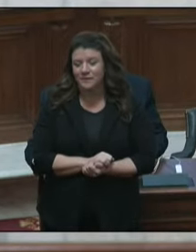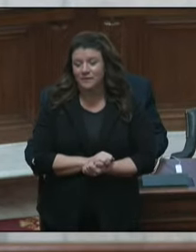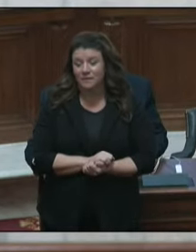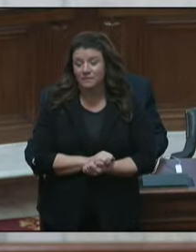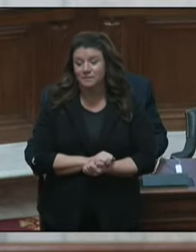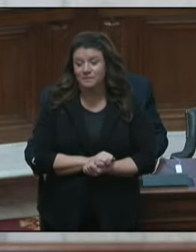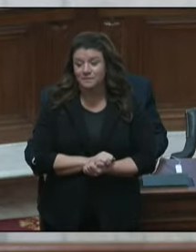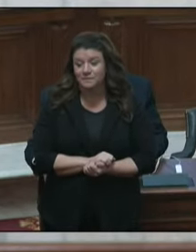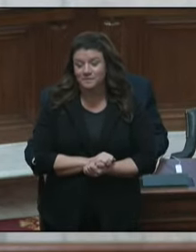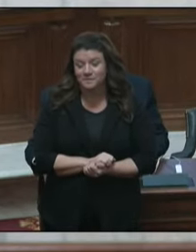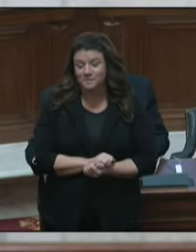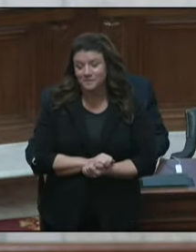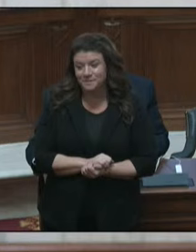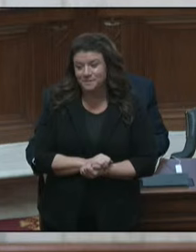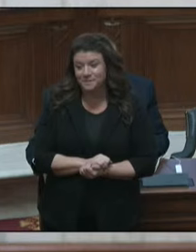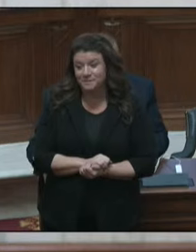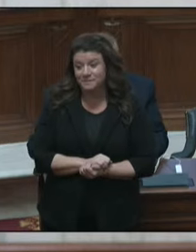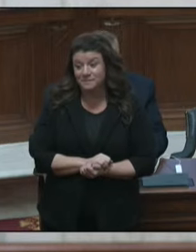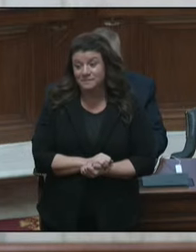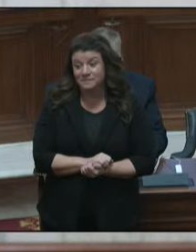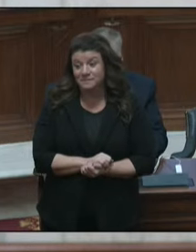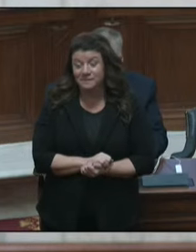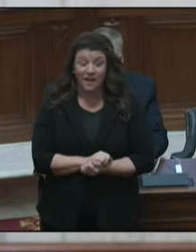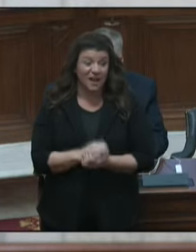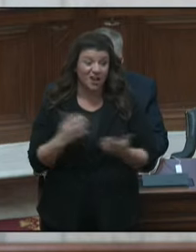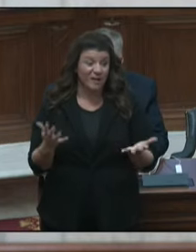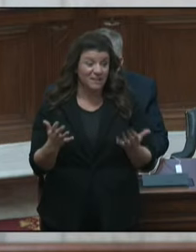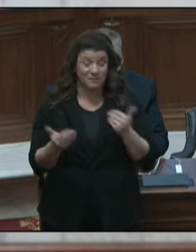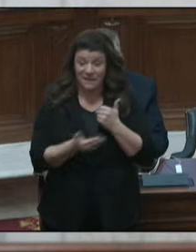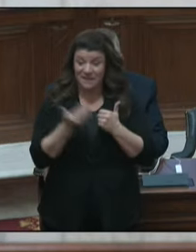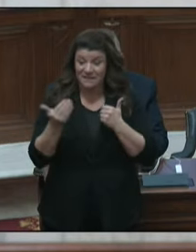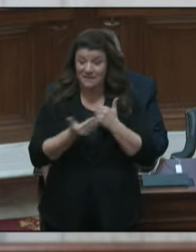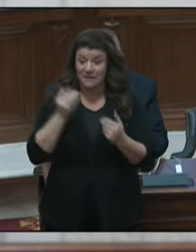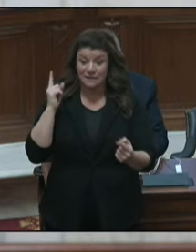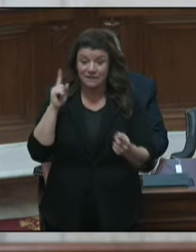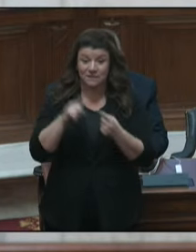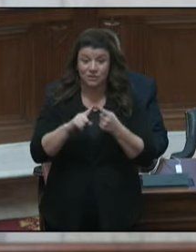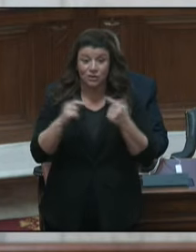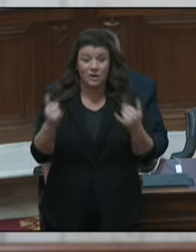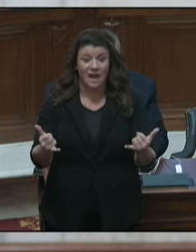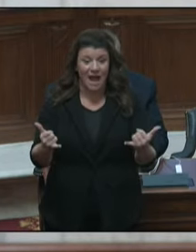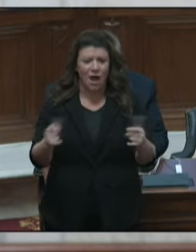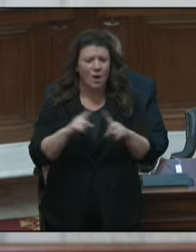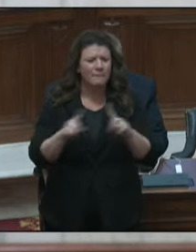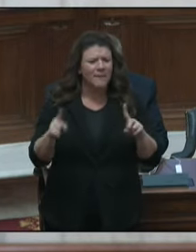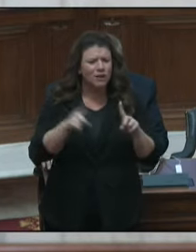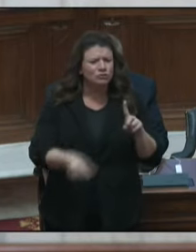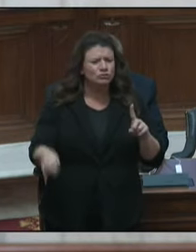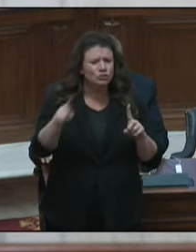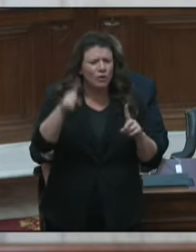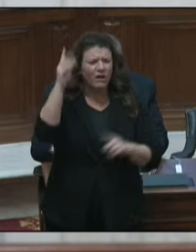Well, it's been easy up to now. But just think about this.